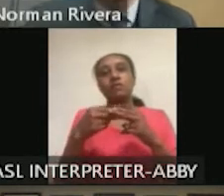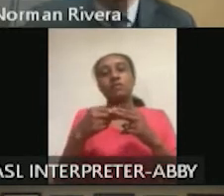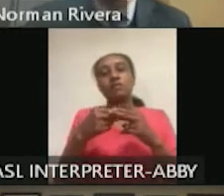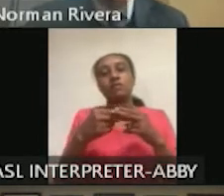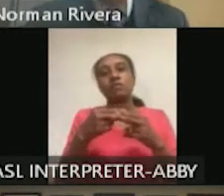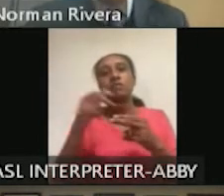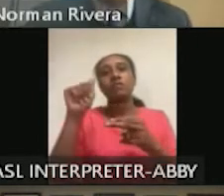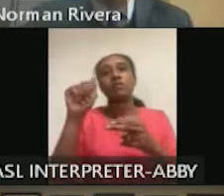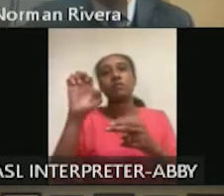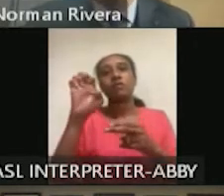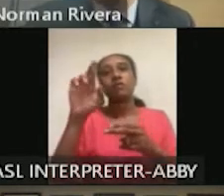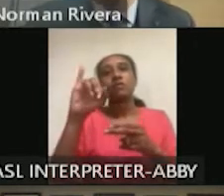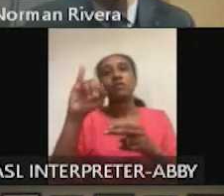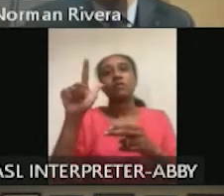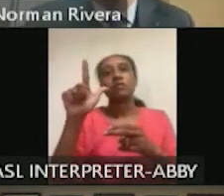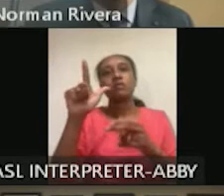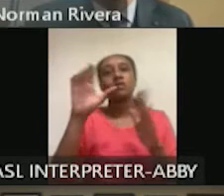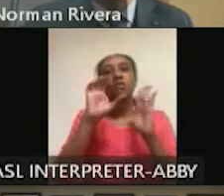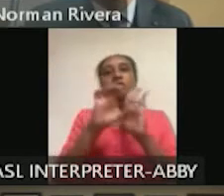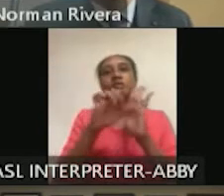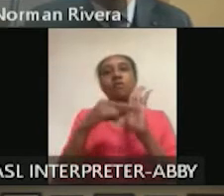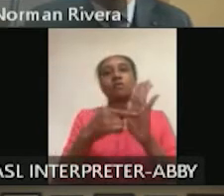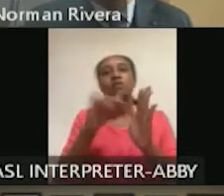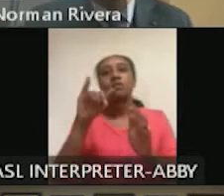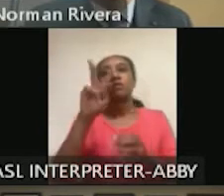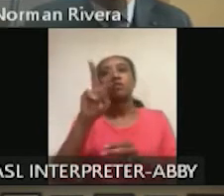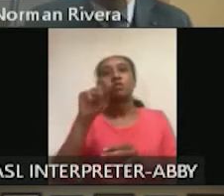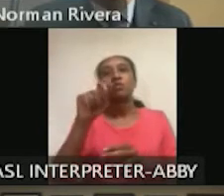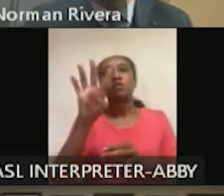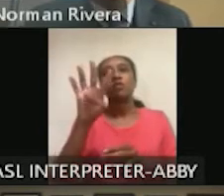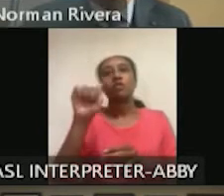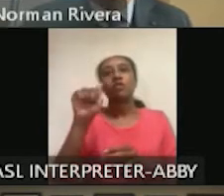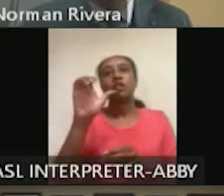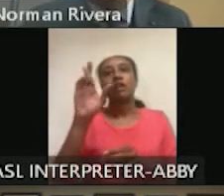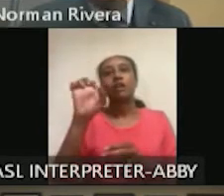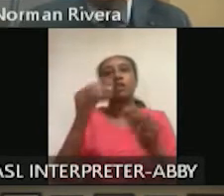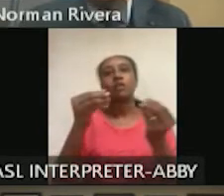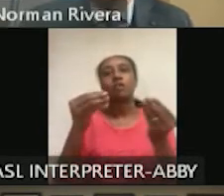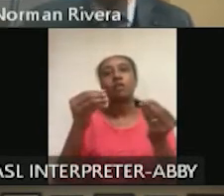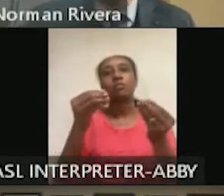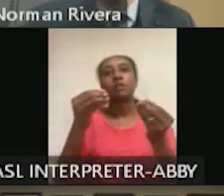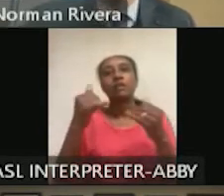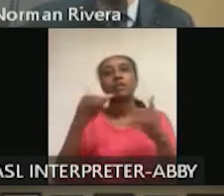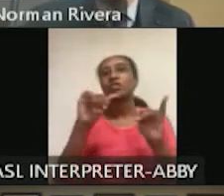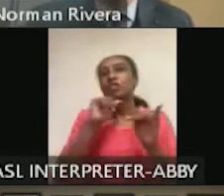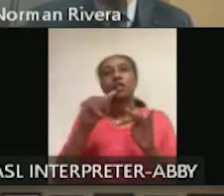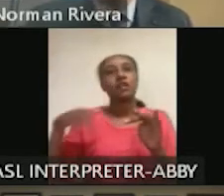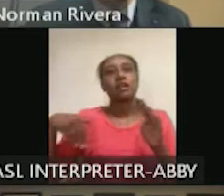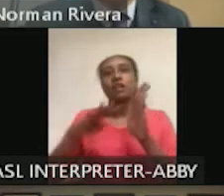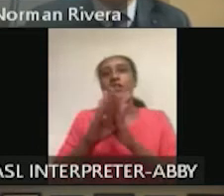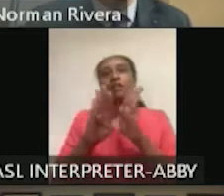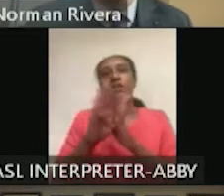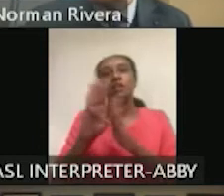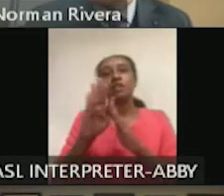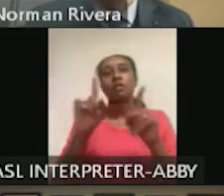The aerial photograph shows that the 2.48-acre property is yet undeveloped and